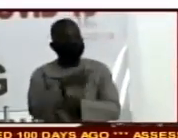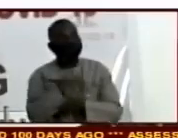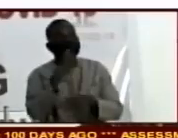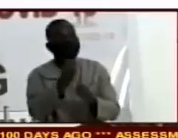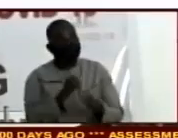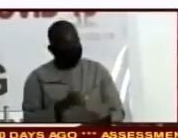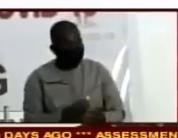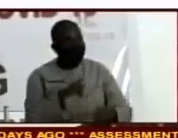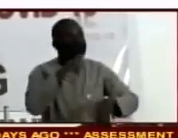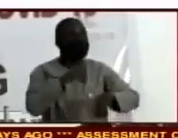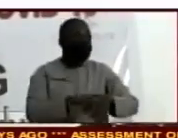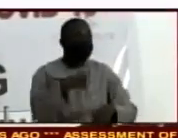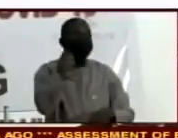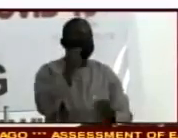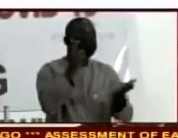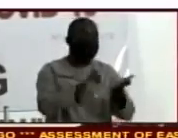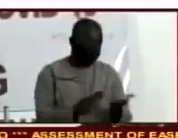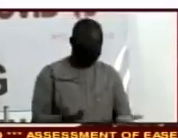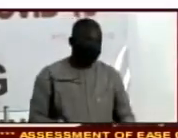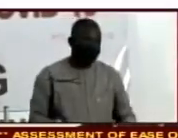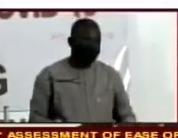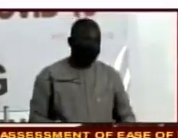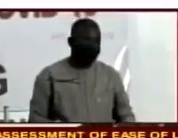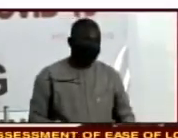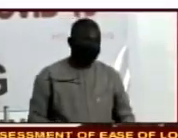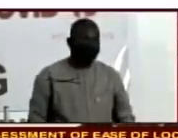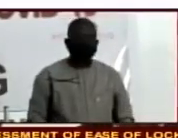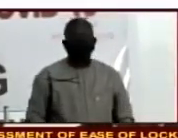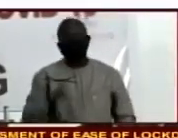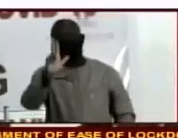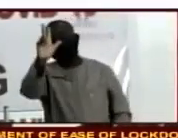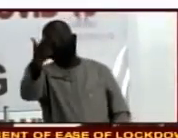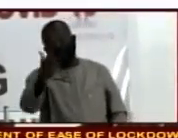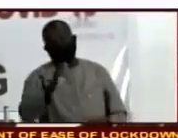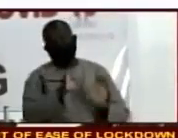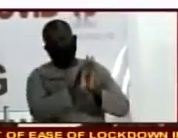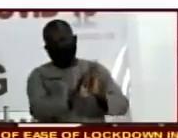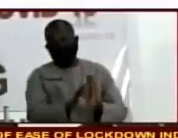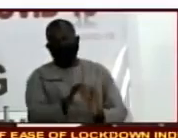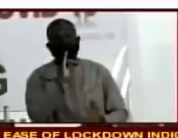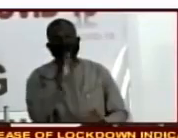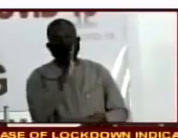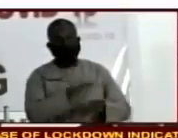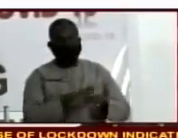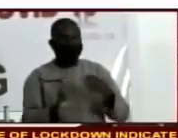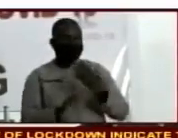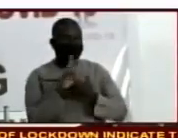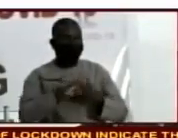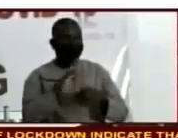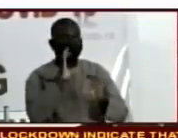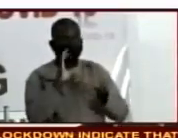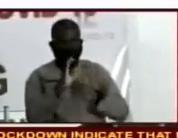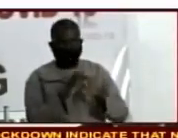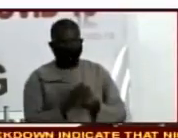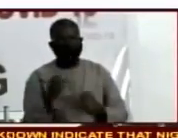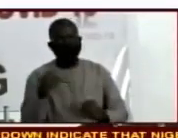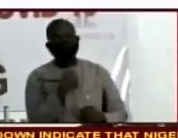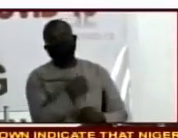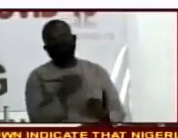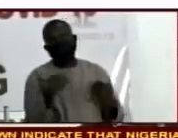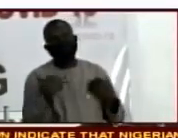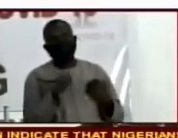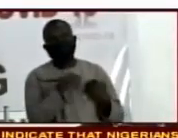the time, and who signed off on it. The third example I want to give is on risk communication. We have a